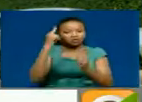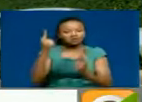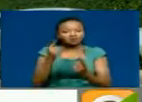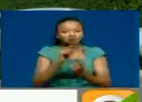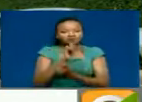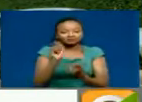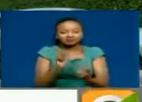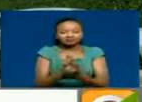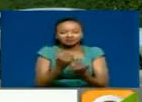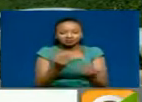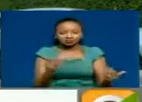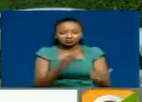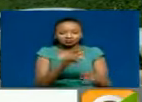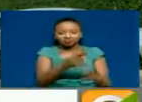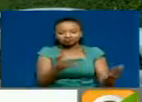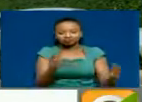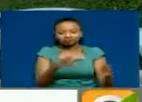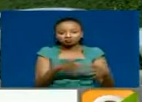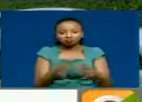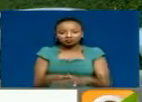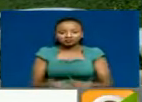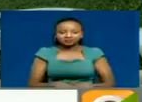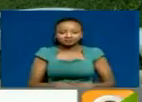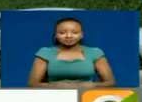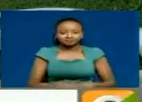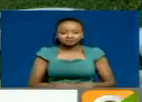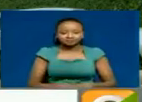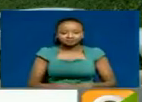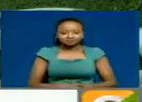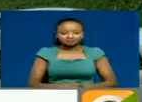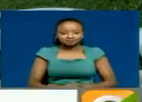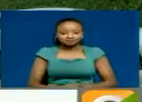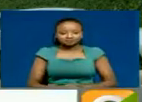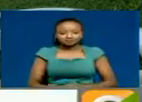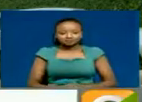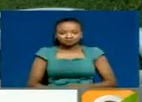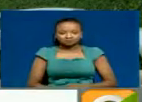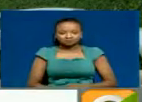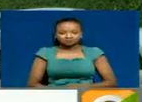these communities.